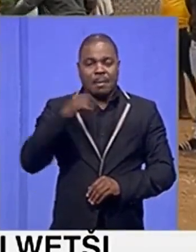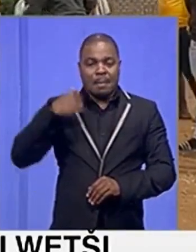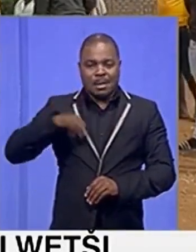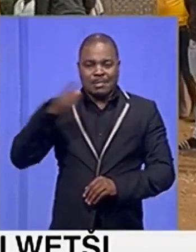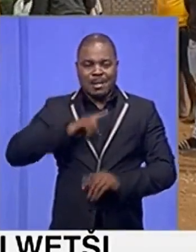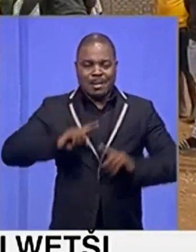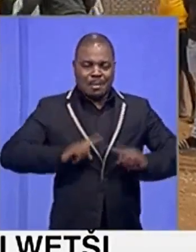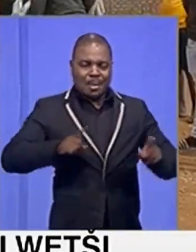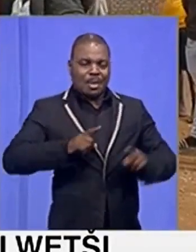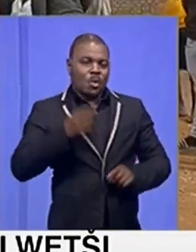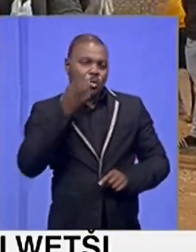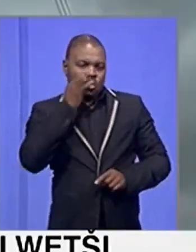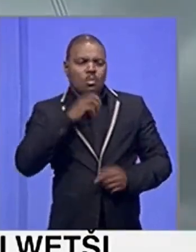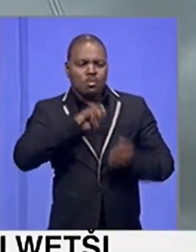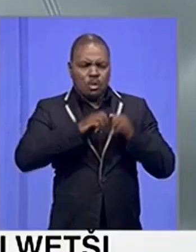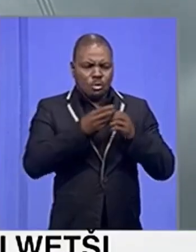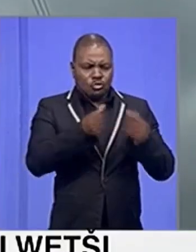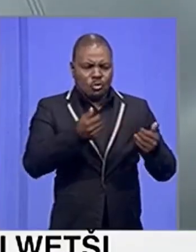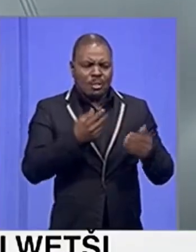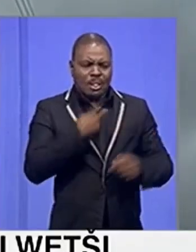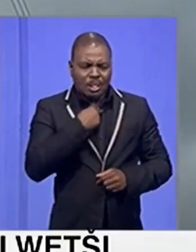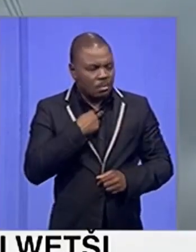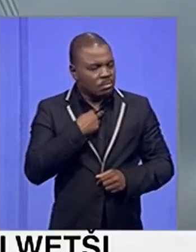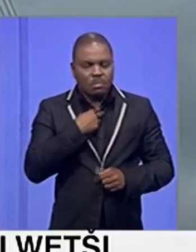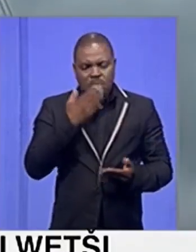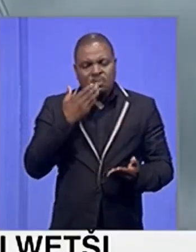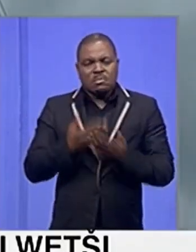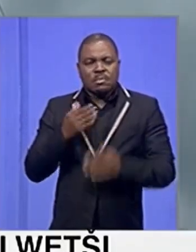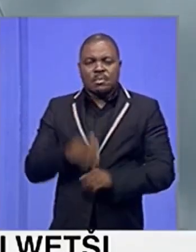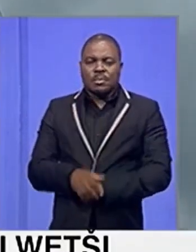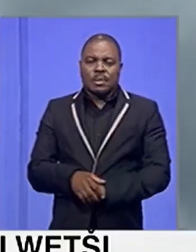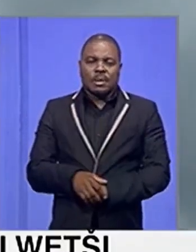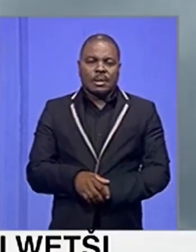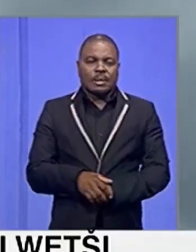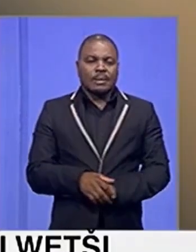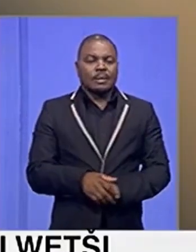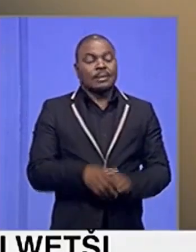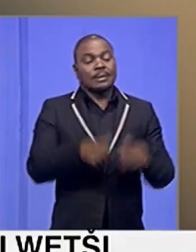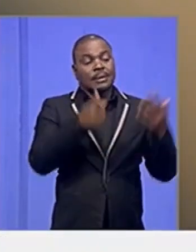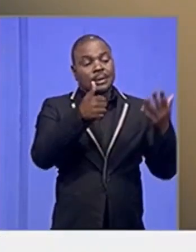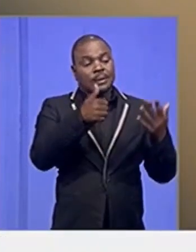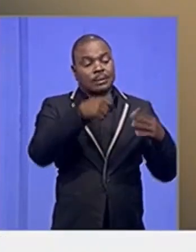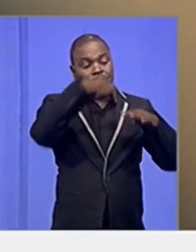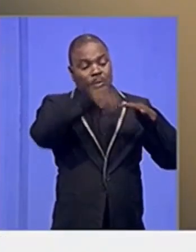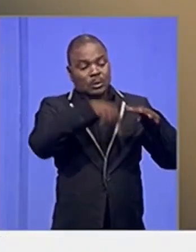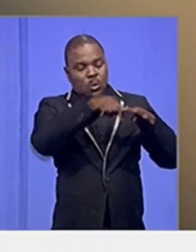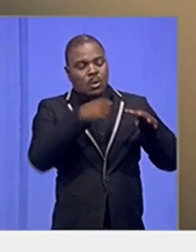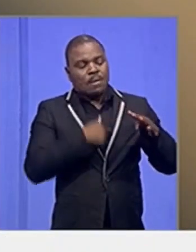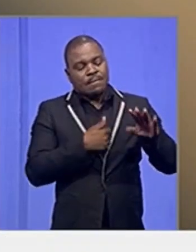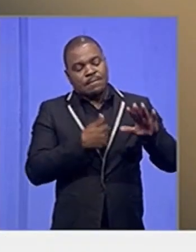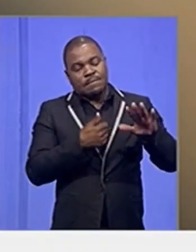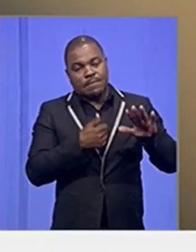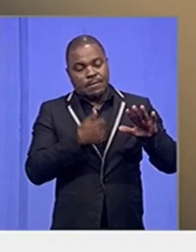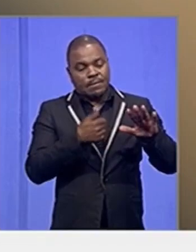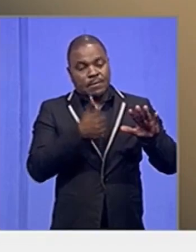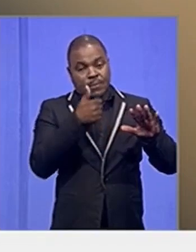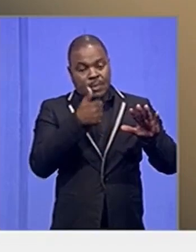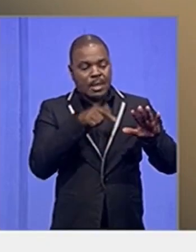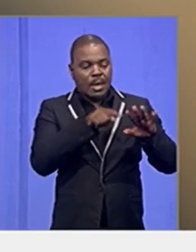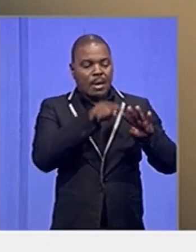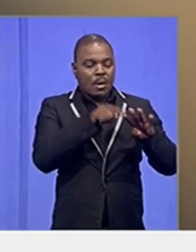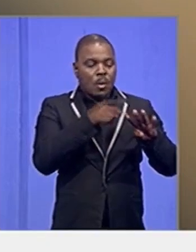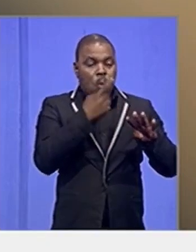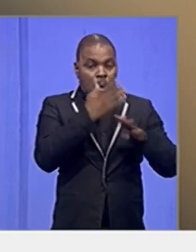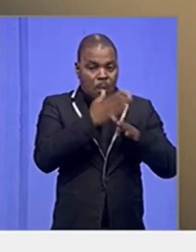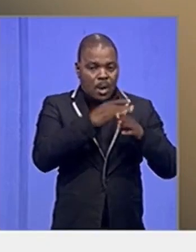o palelwa ke go rarolla bothata bja metse motseng wo. 6 boreholes in Matikoshikaya, 5 are operational, 1 has collapsed.